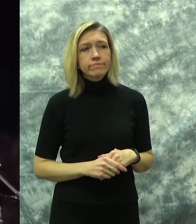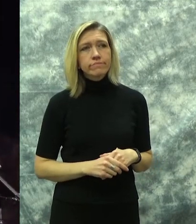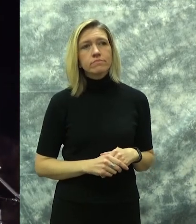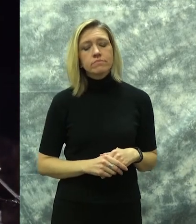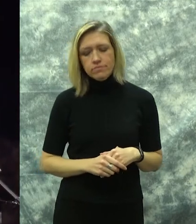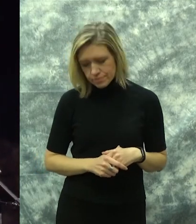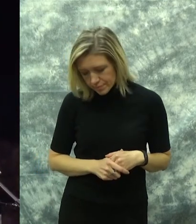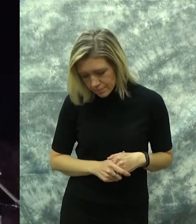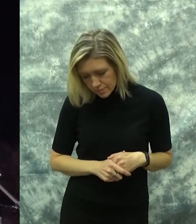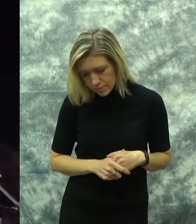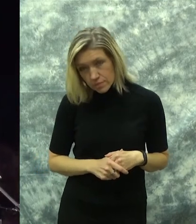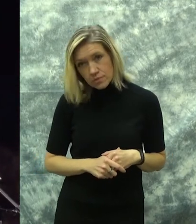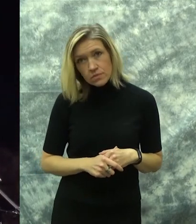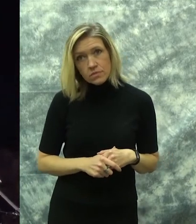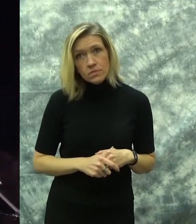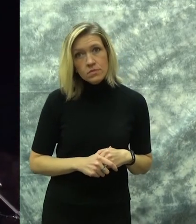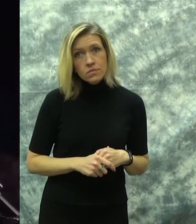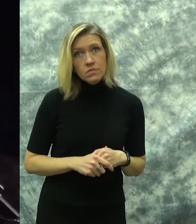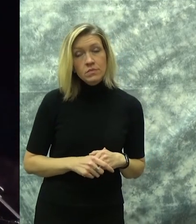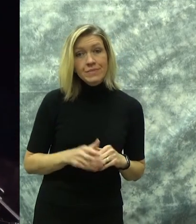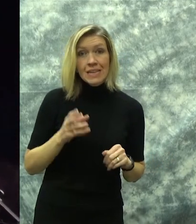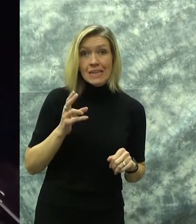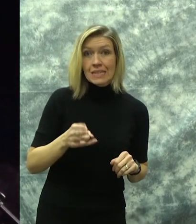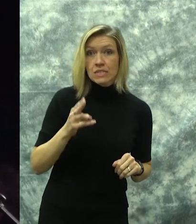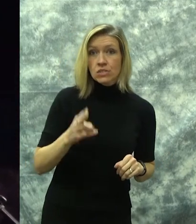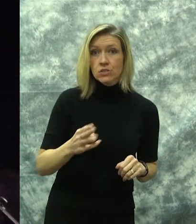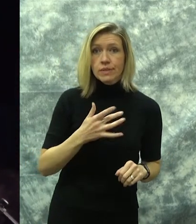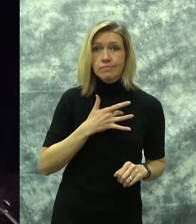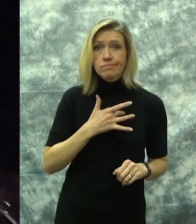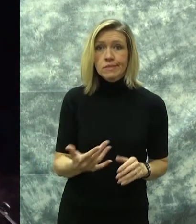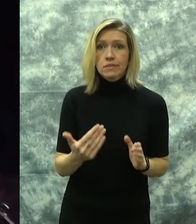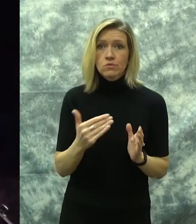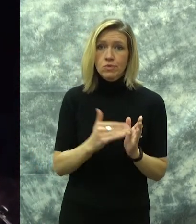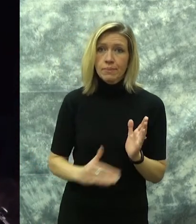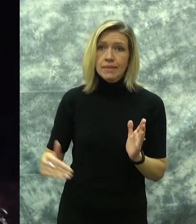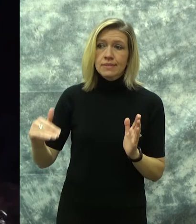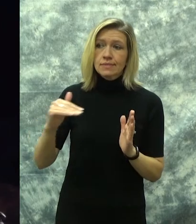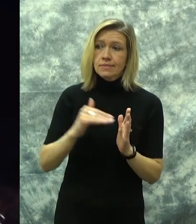When history repeats itself in headlines every day,